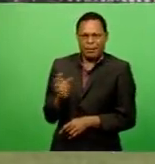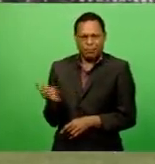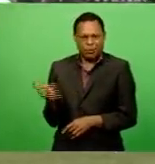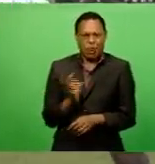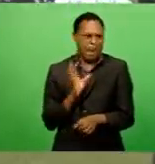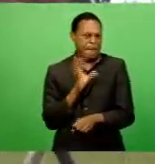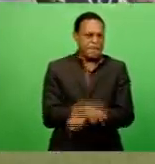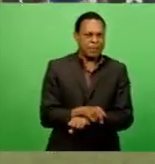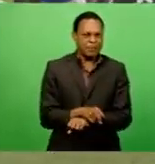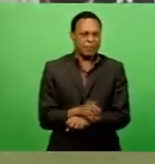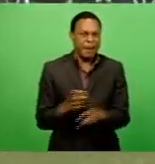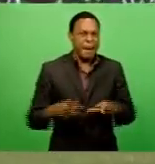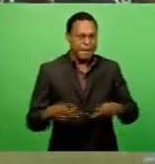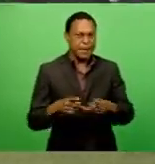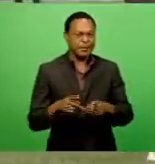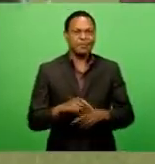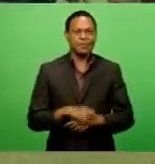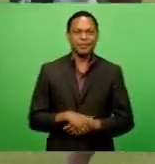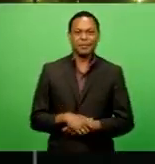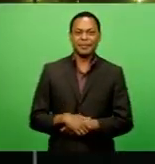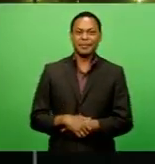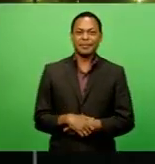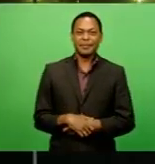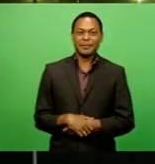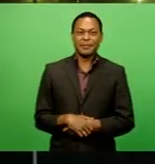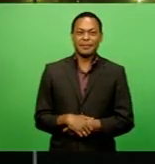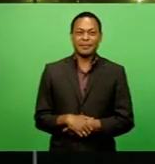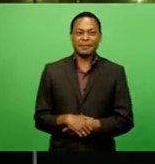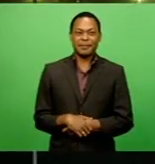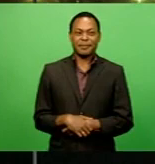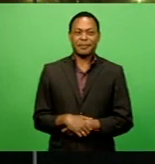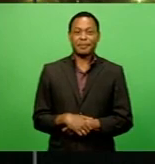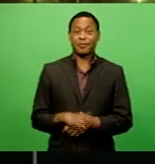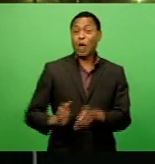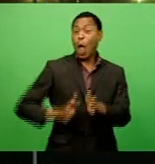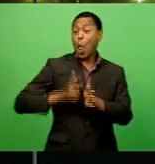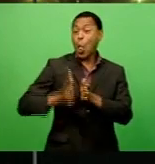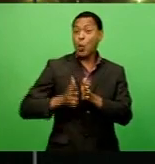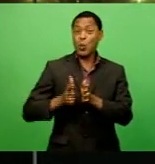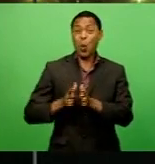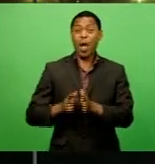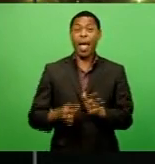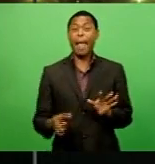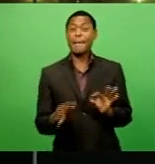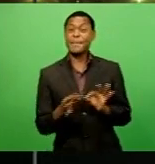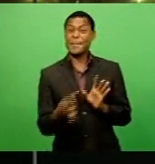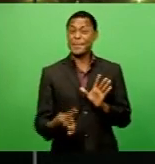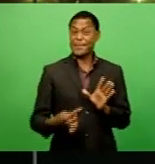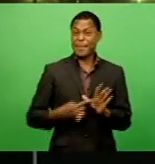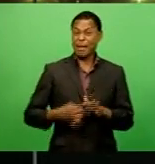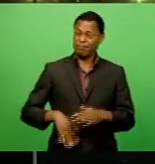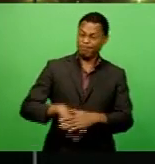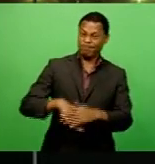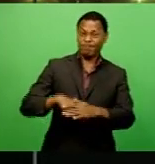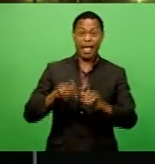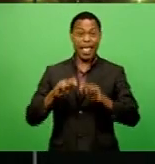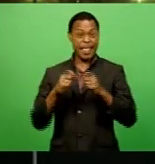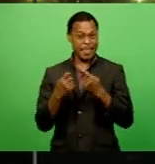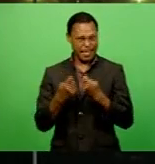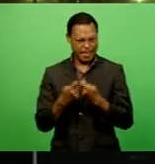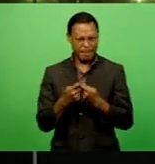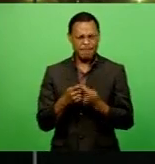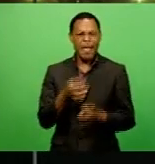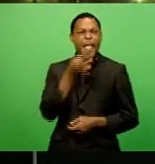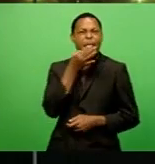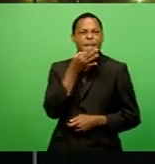in the squad and two who wants to get to the squad. The Lautoka and Bar Football teams will be looking at a few areas to